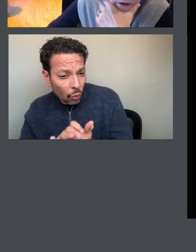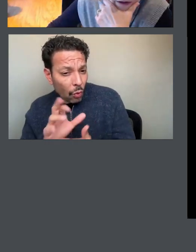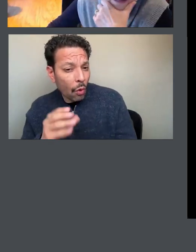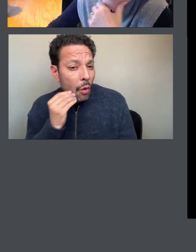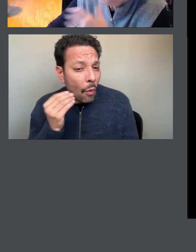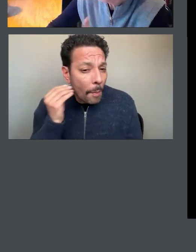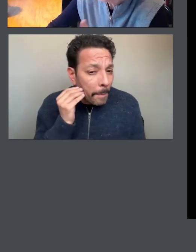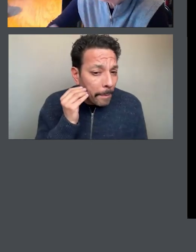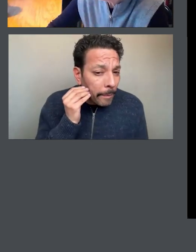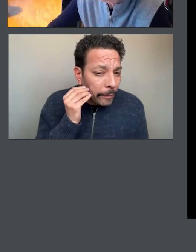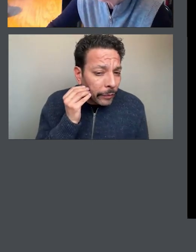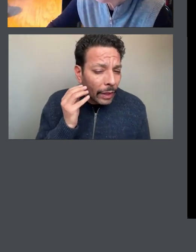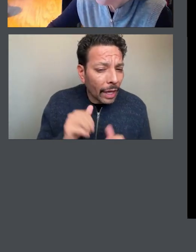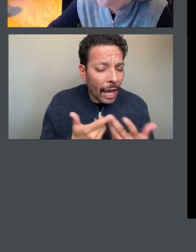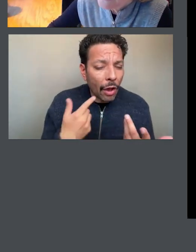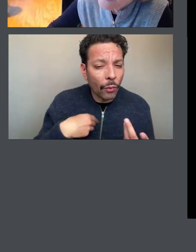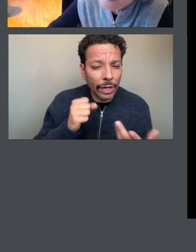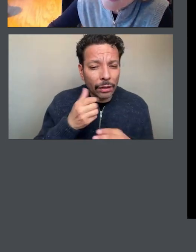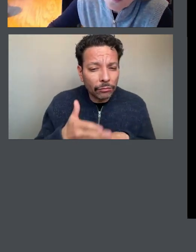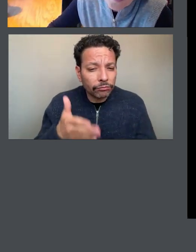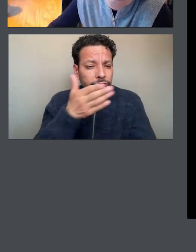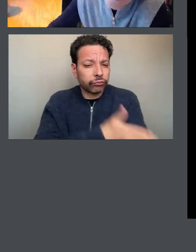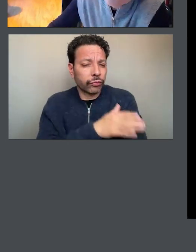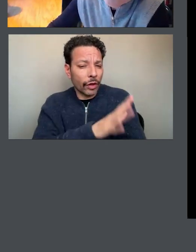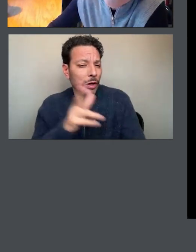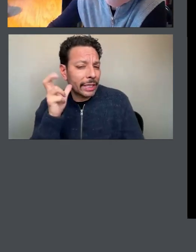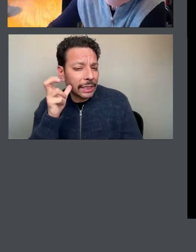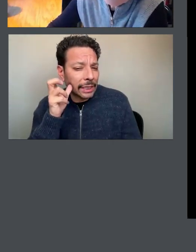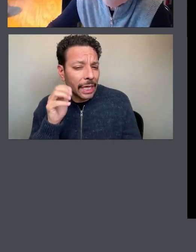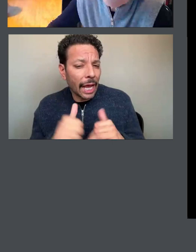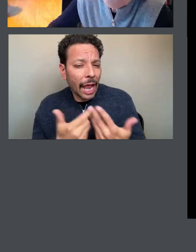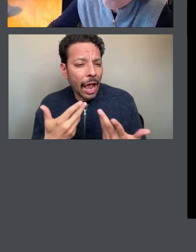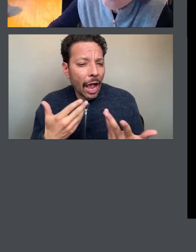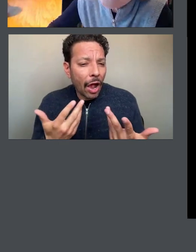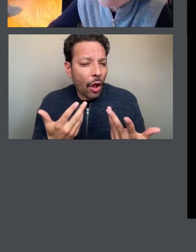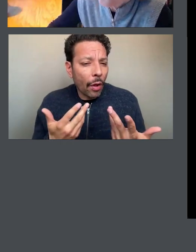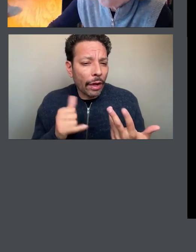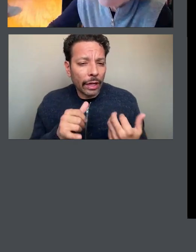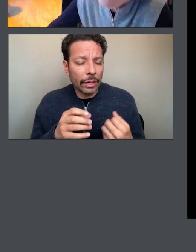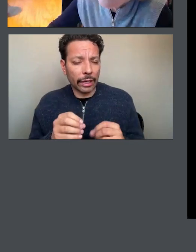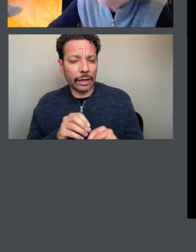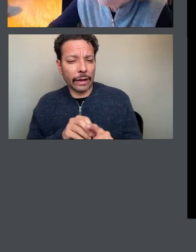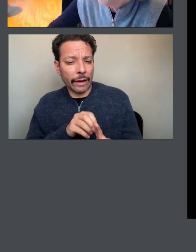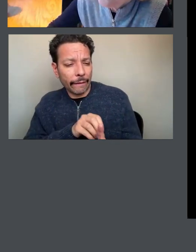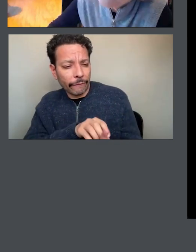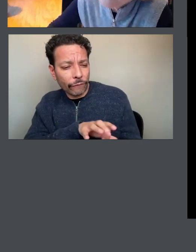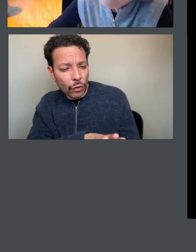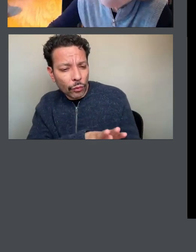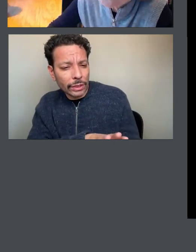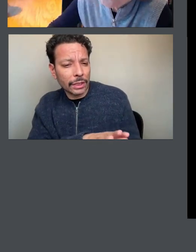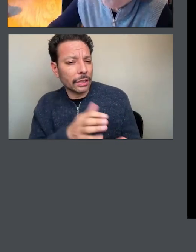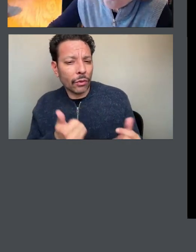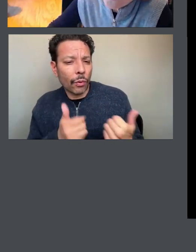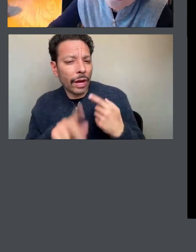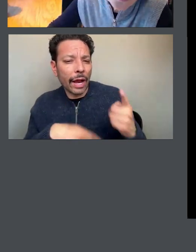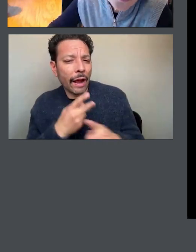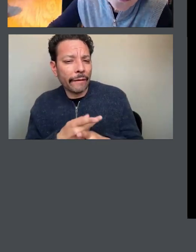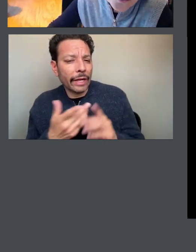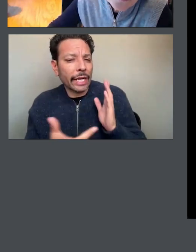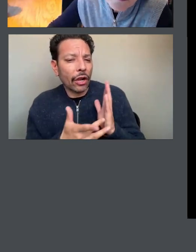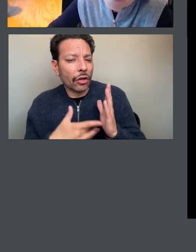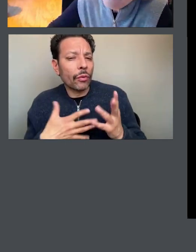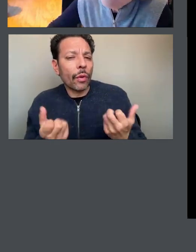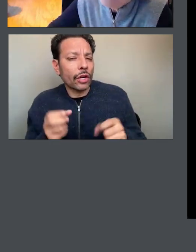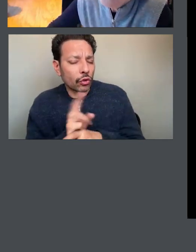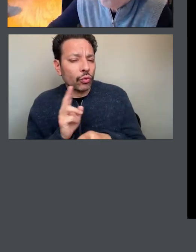home? How can we enhance their listening, and how does that influence what kind of technology we want to